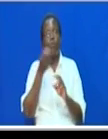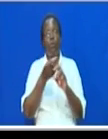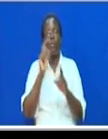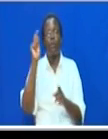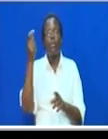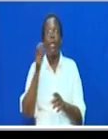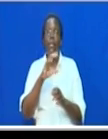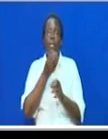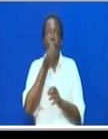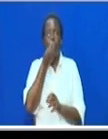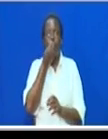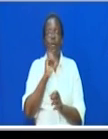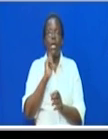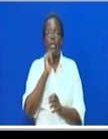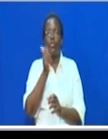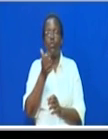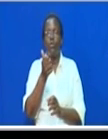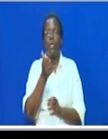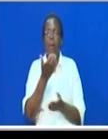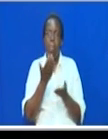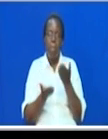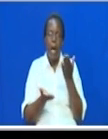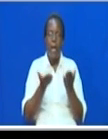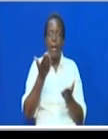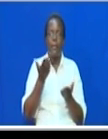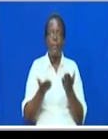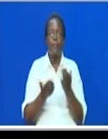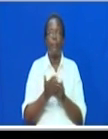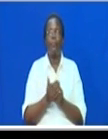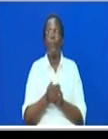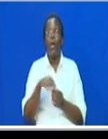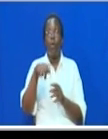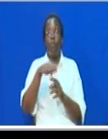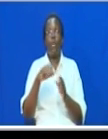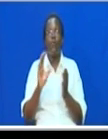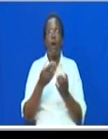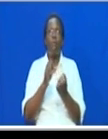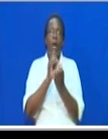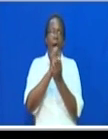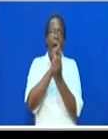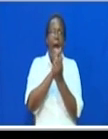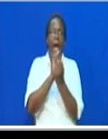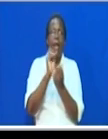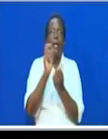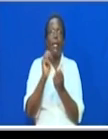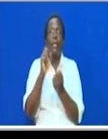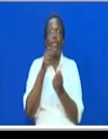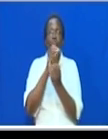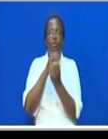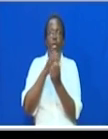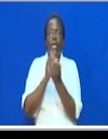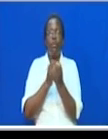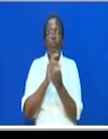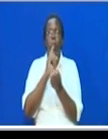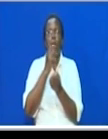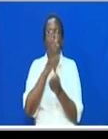the meal is not balanced. When you have Irish potatoes, beans, and rice, that obviously the